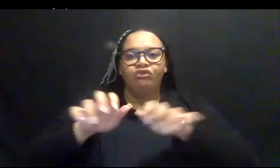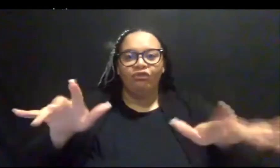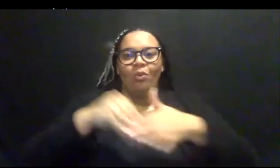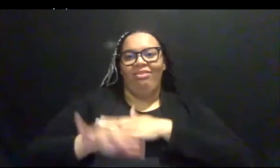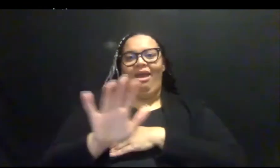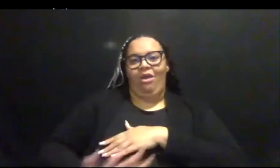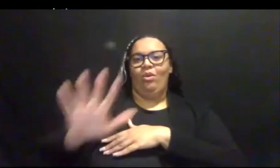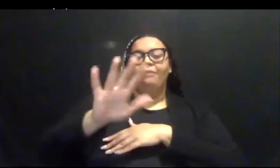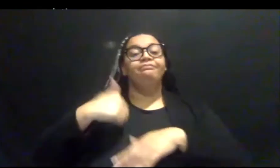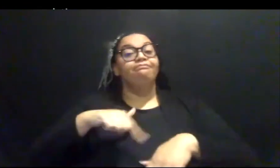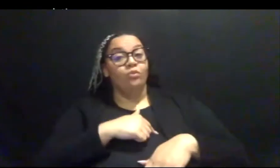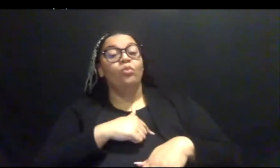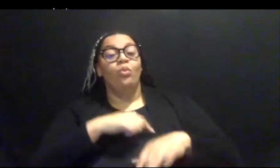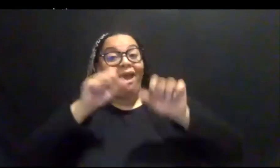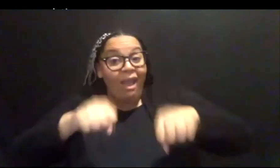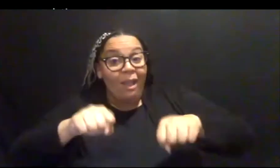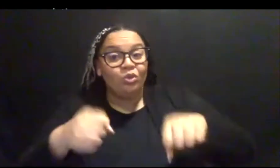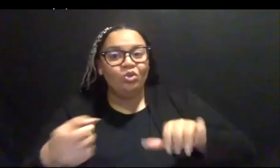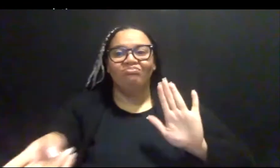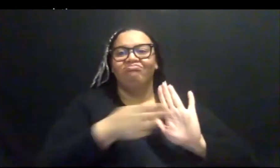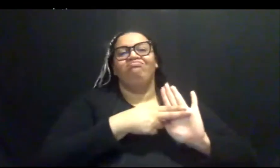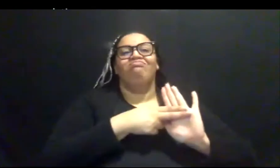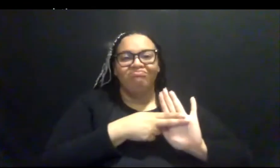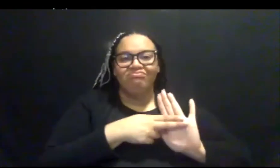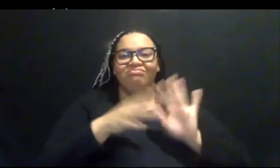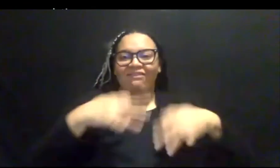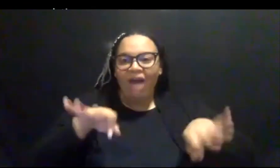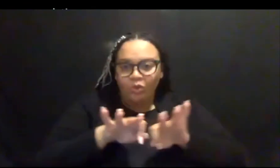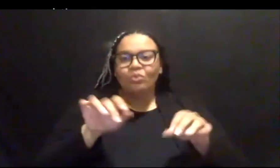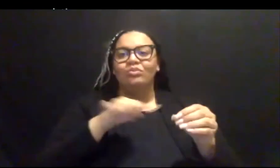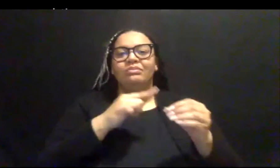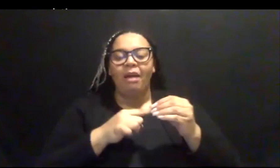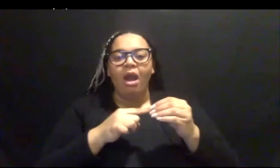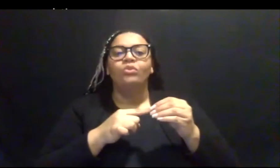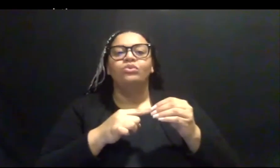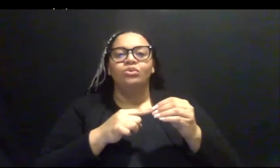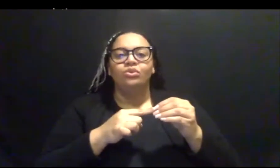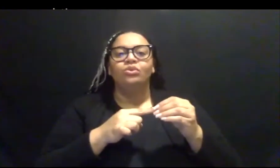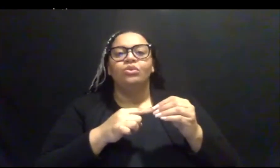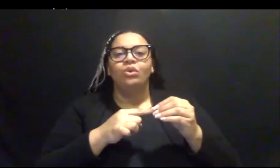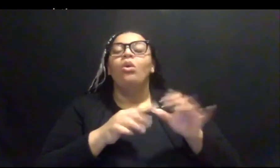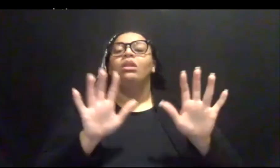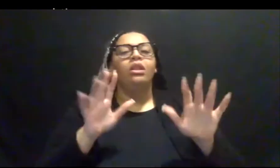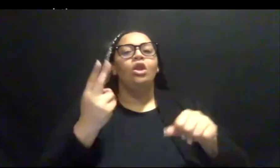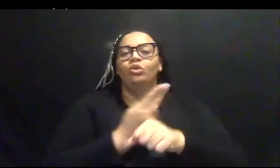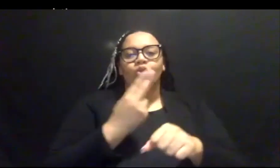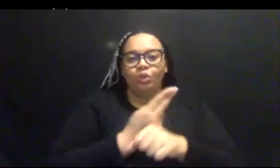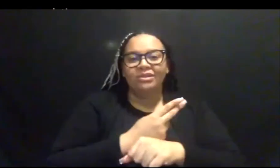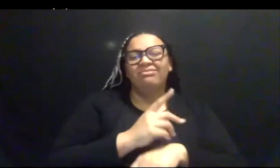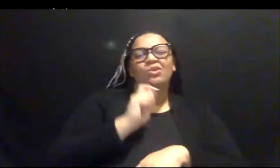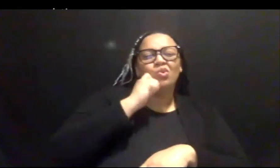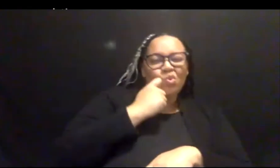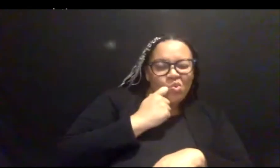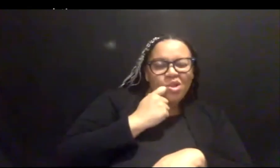to assign resistance values using this really new, really cool program. So